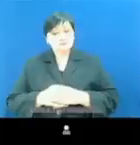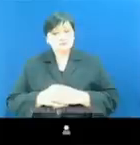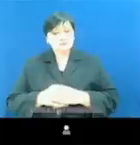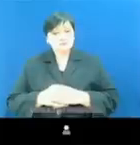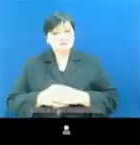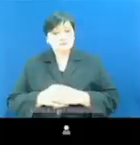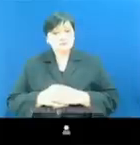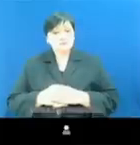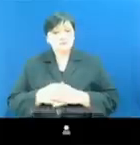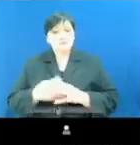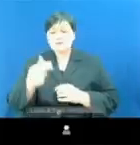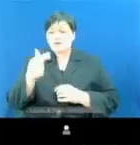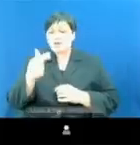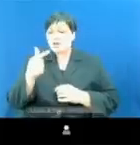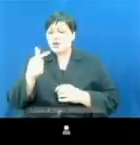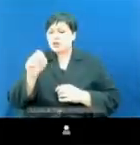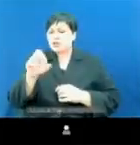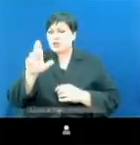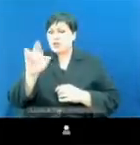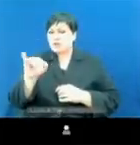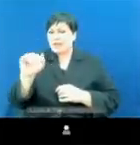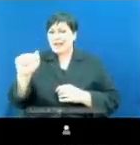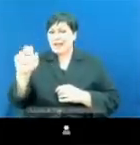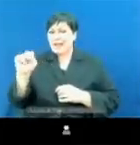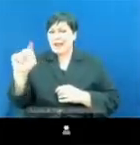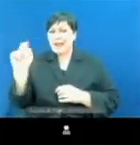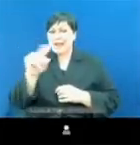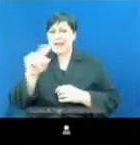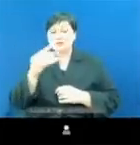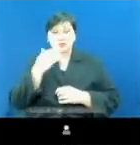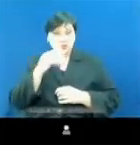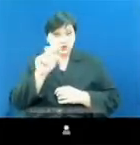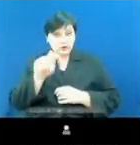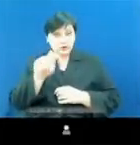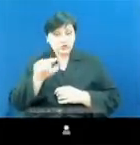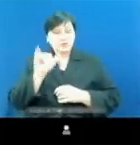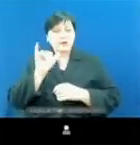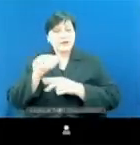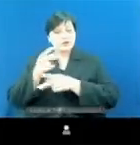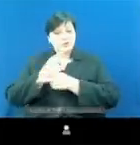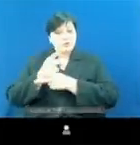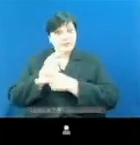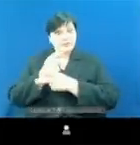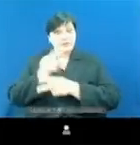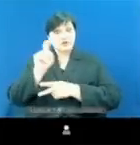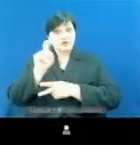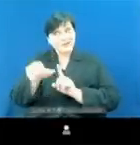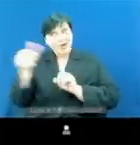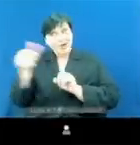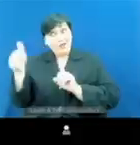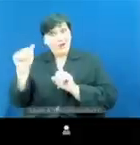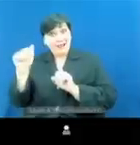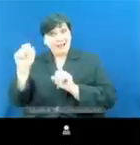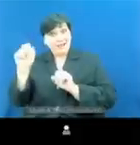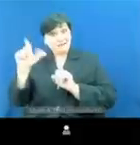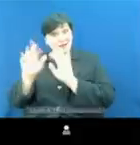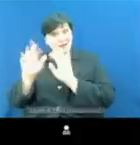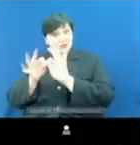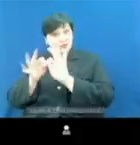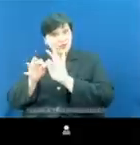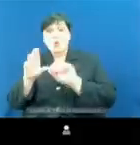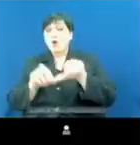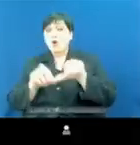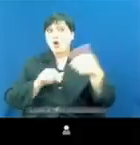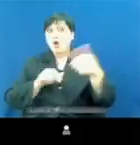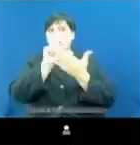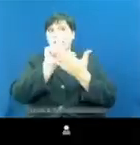Jerry Ann asked a really good question. Does the supervision need to be with another ASL interpreter, or can it be with another legal interpreter who may